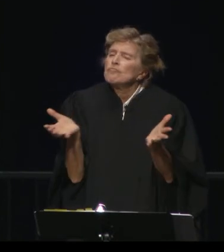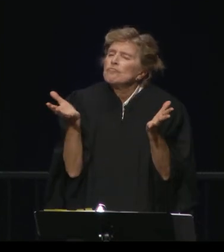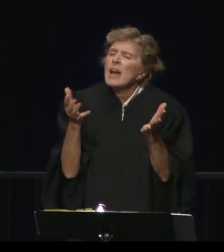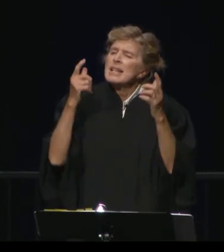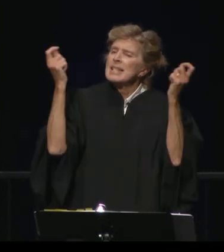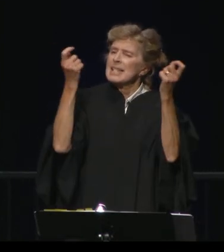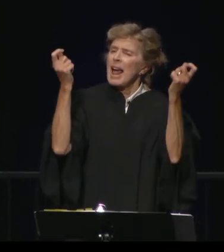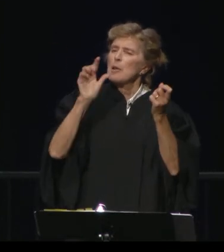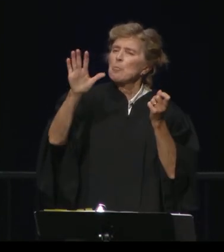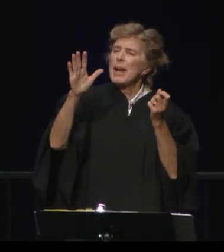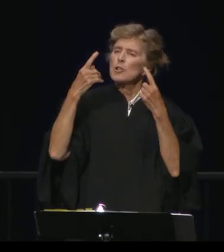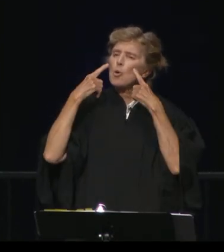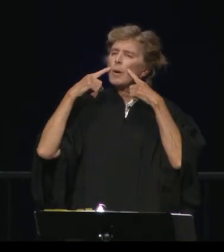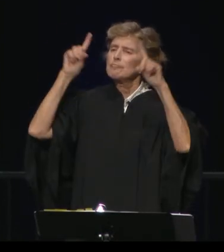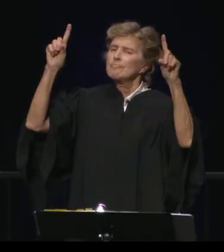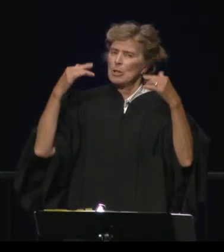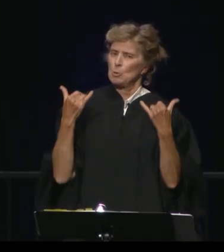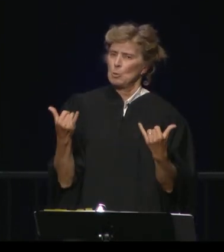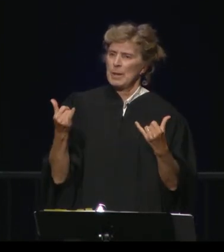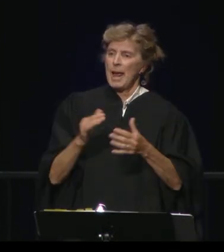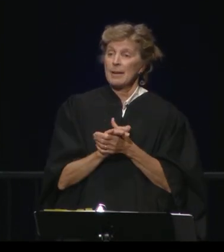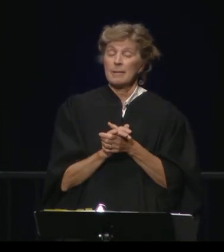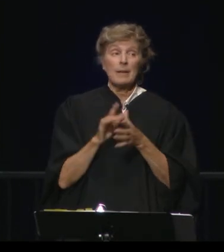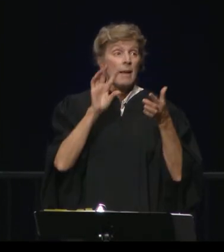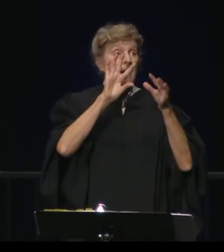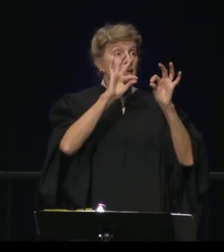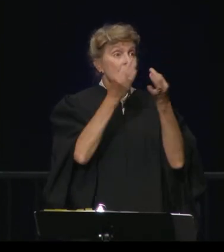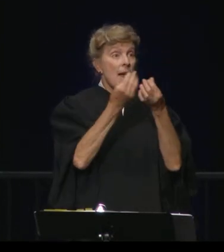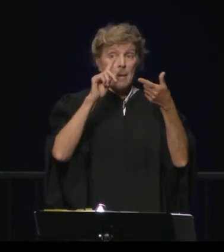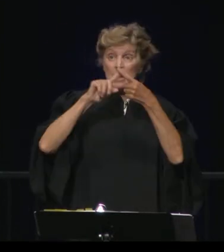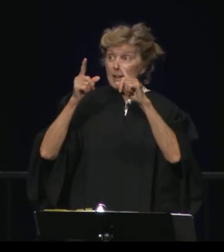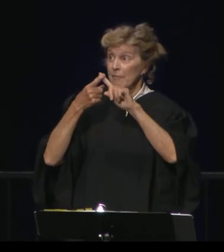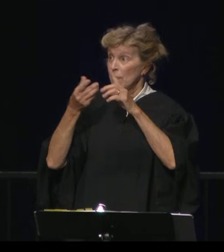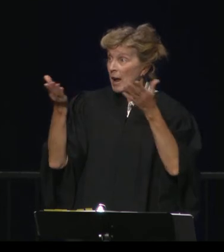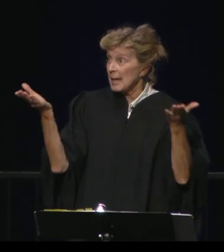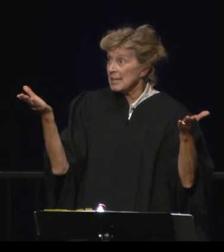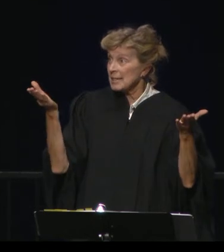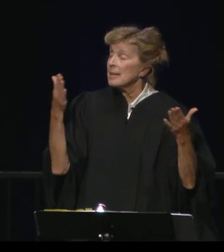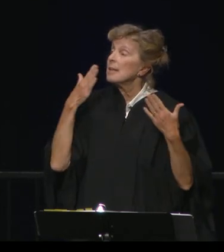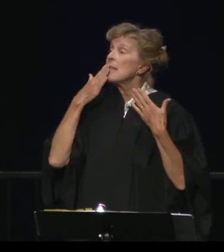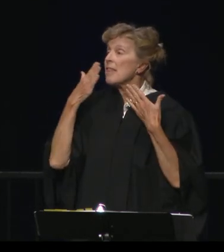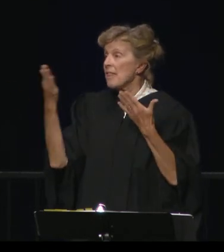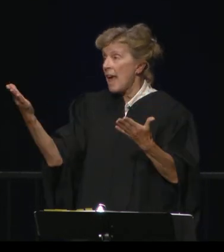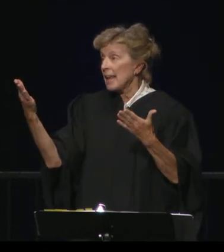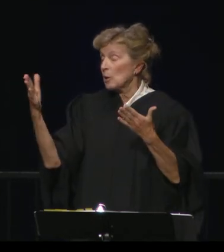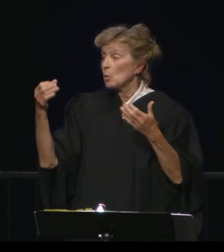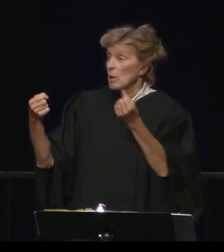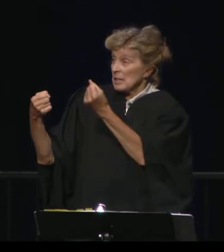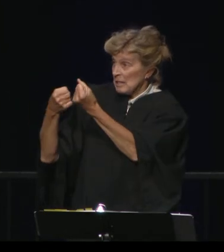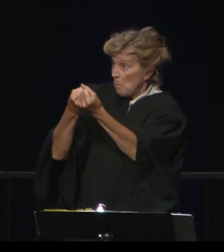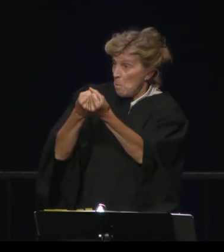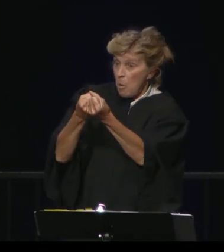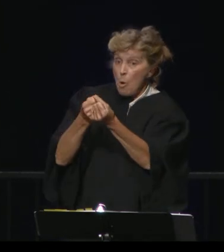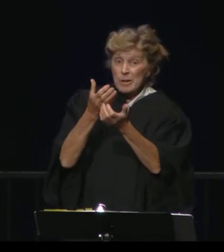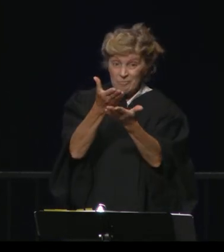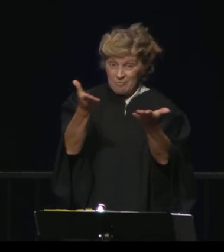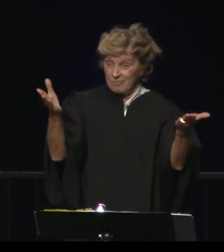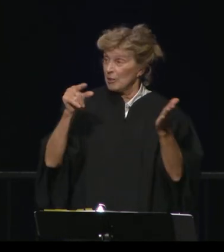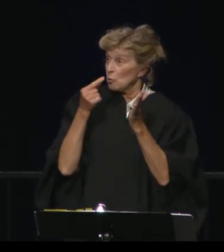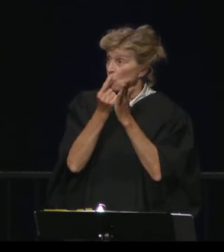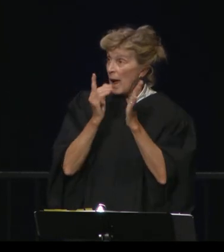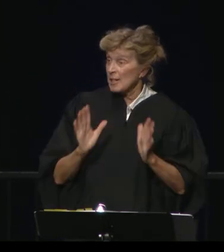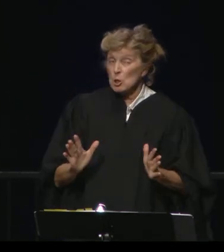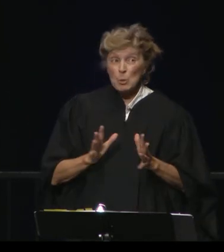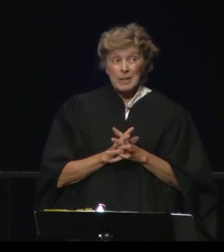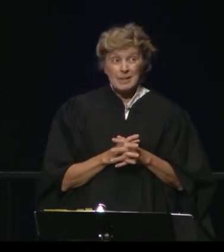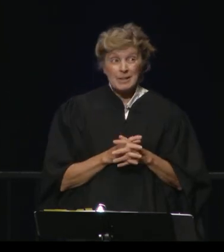To the family and friends here today, I would like to take the opportunity to thank you for supporting the graduates. More than